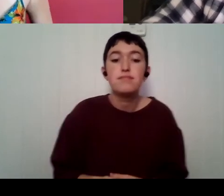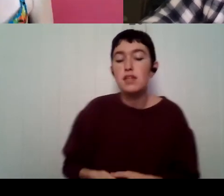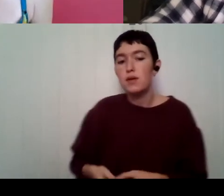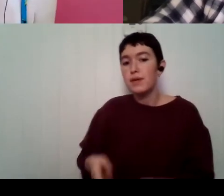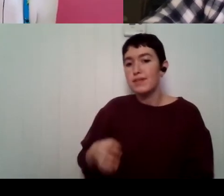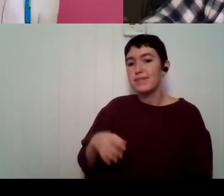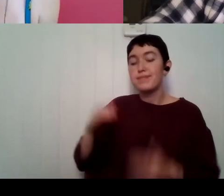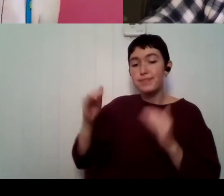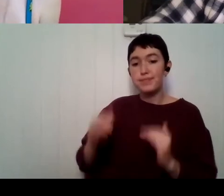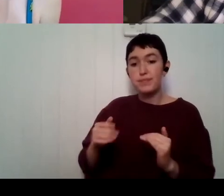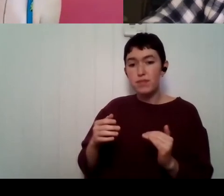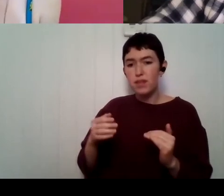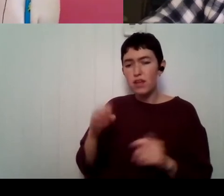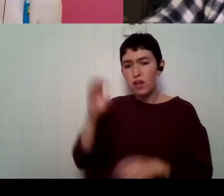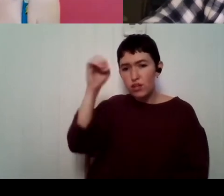there monkeys in Europe?